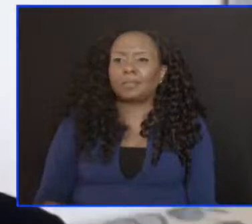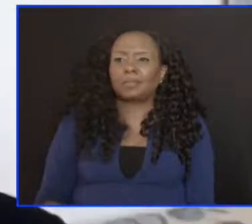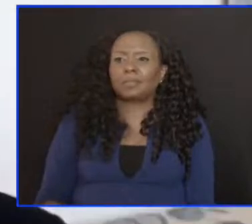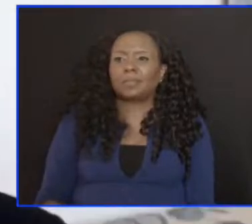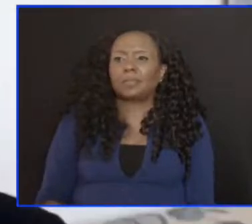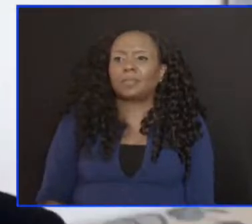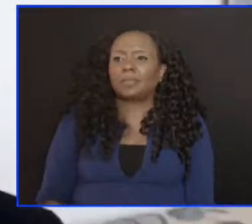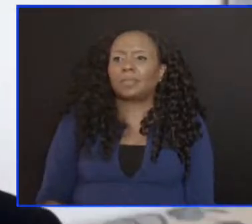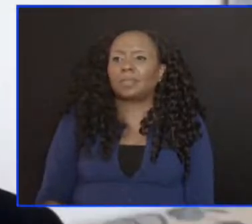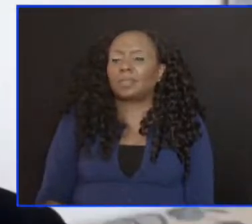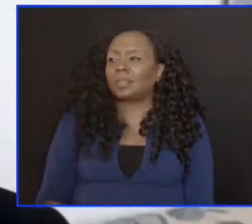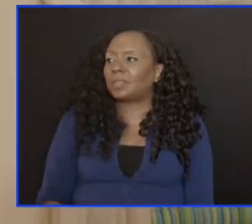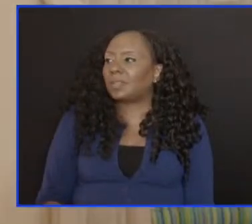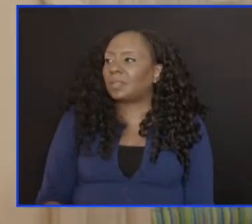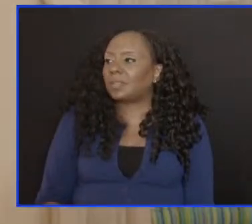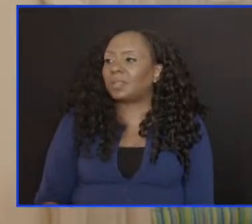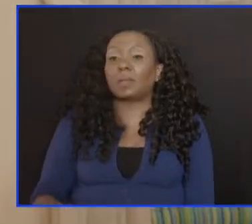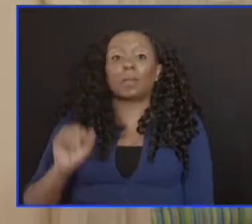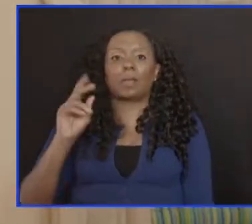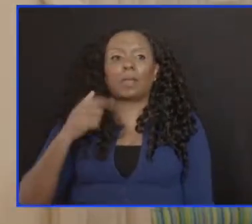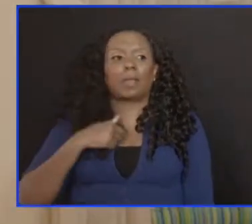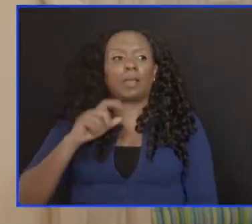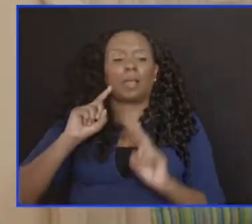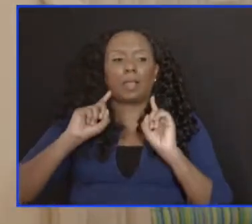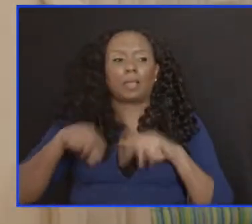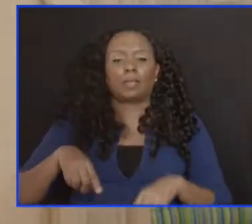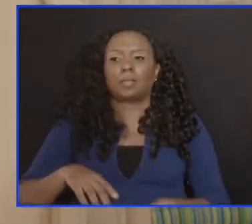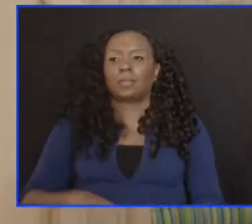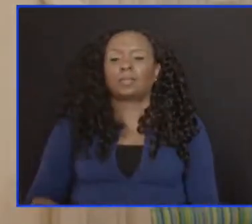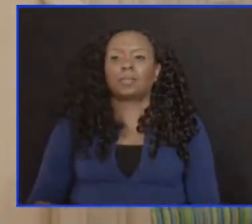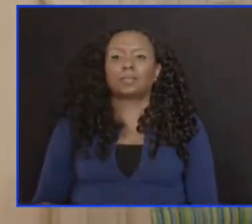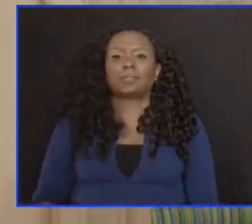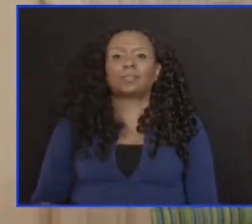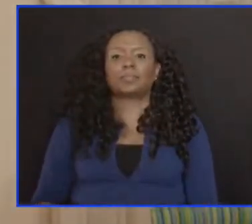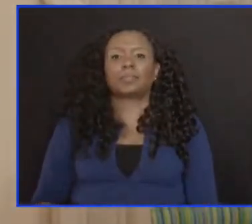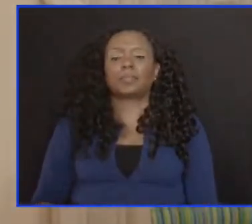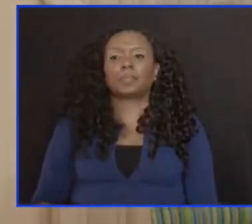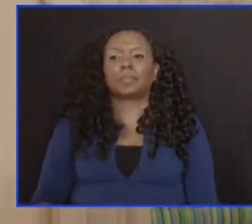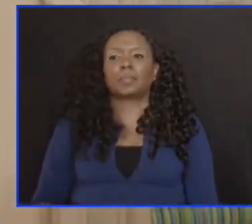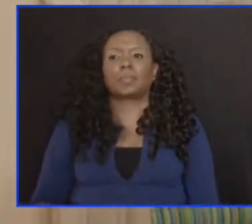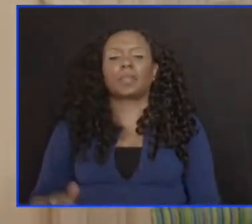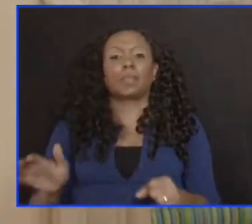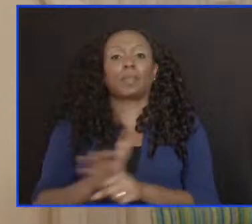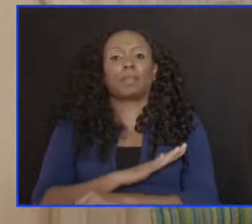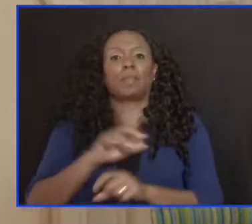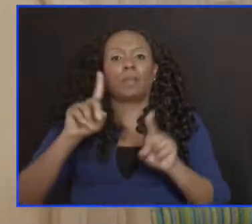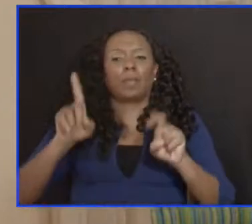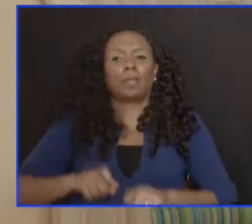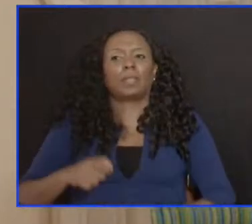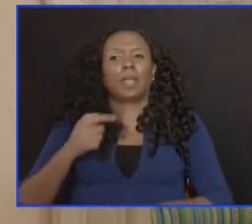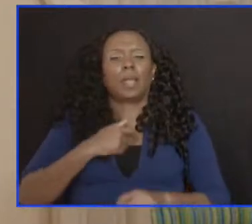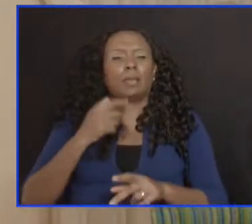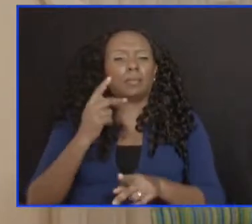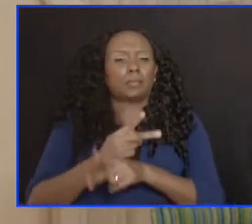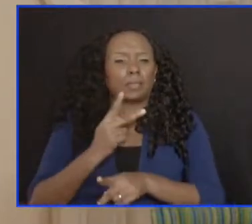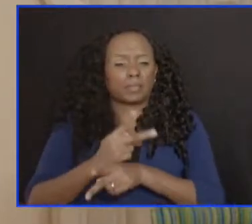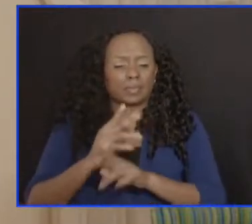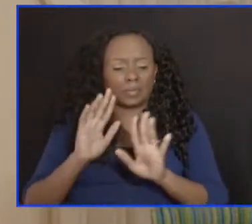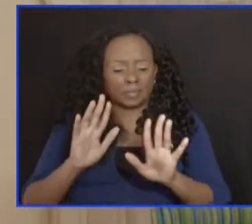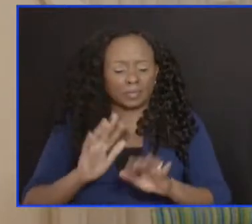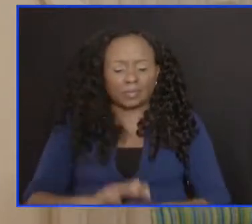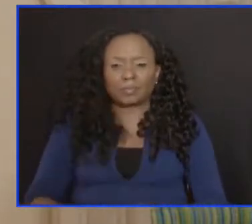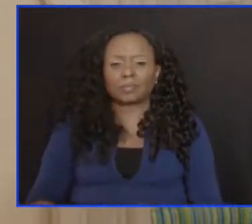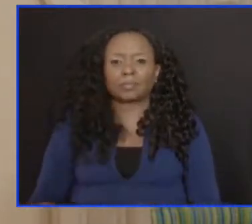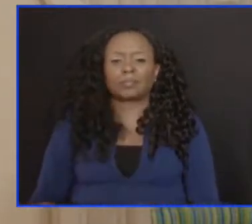So You want to take that, Raz? yeah, for sure. So there was that is a very loaded question. So I'm going to be very careful here and say that we